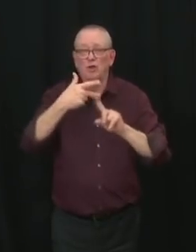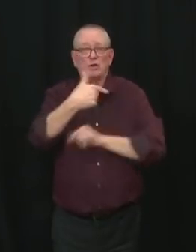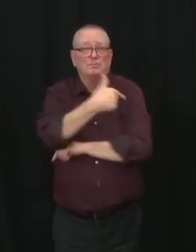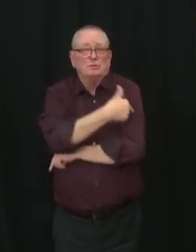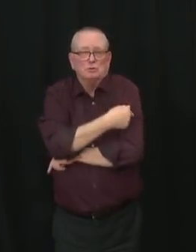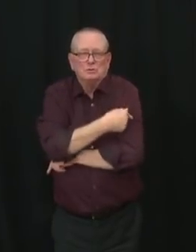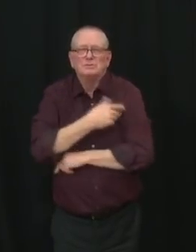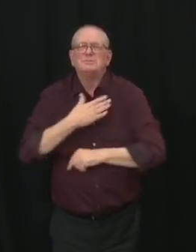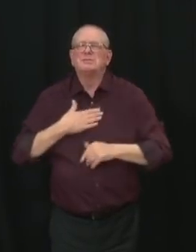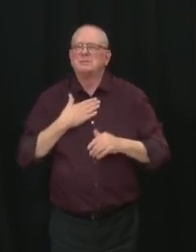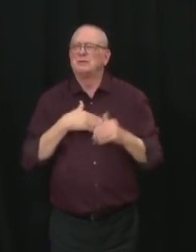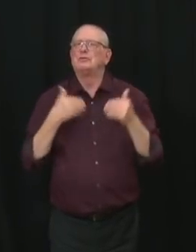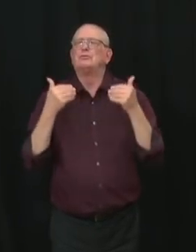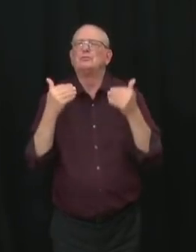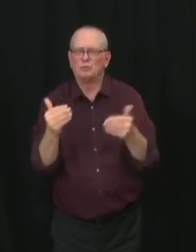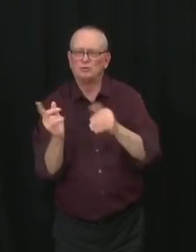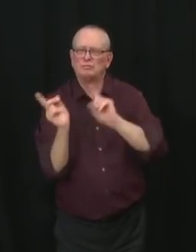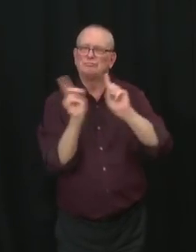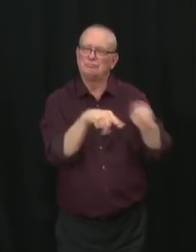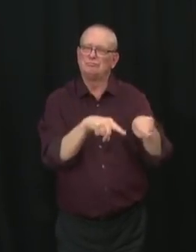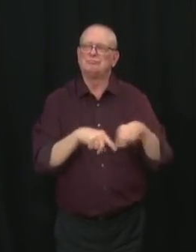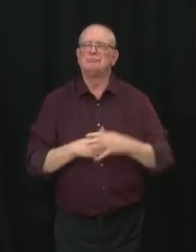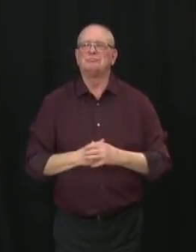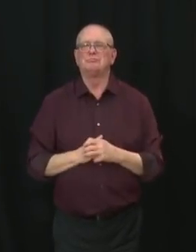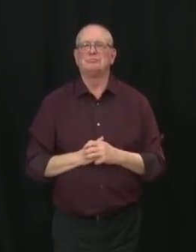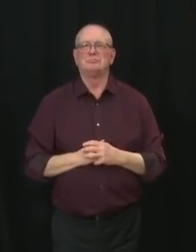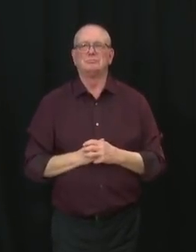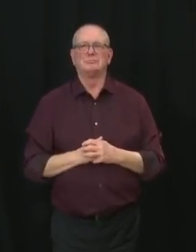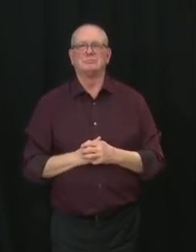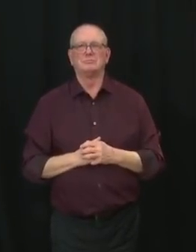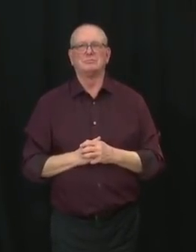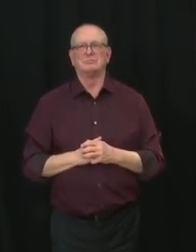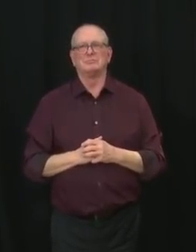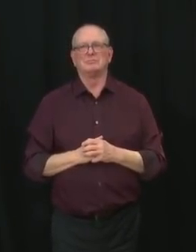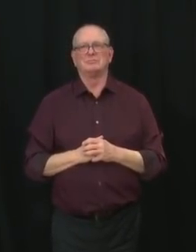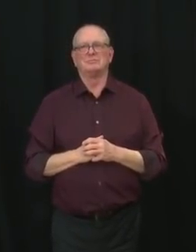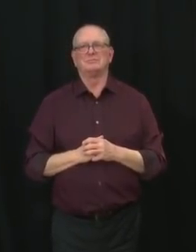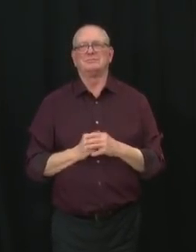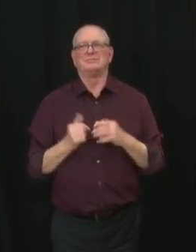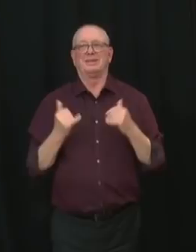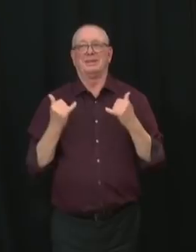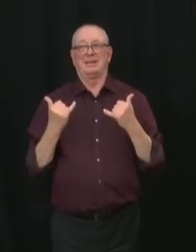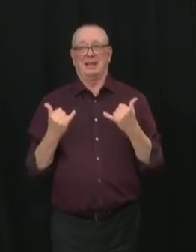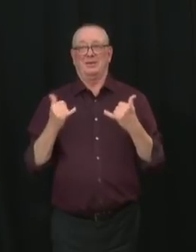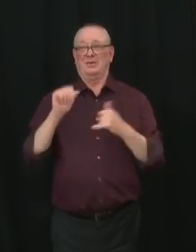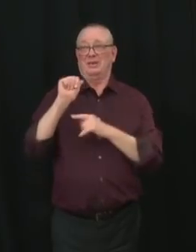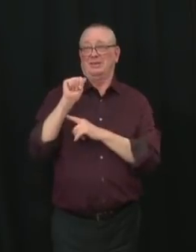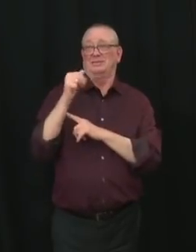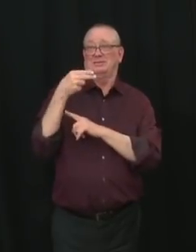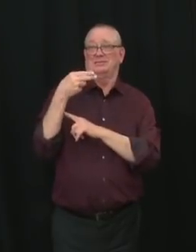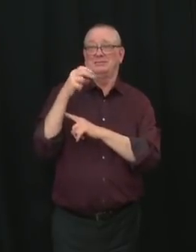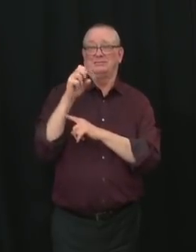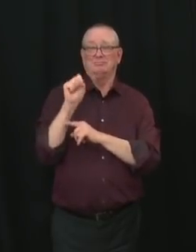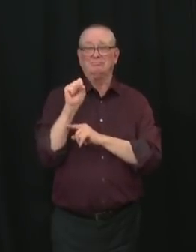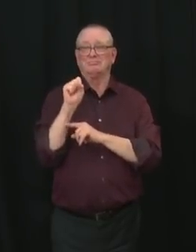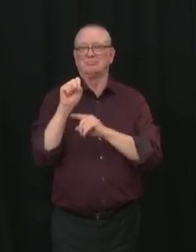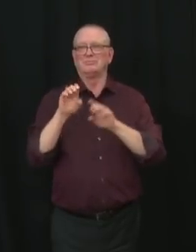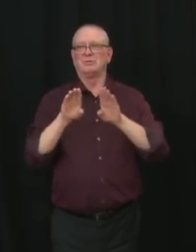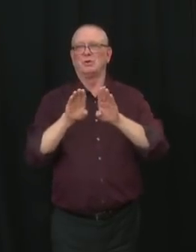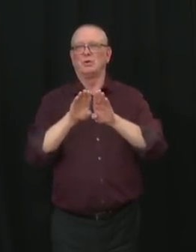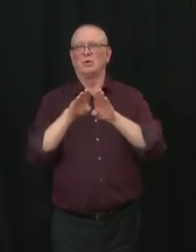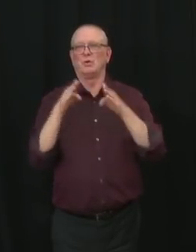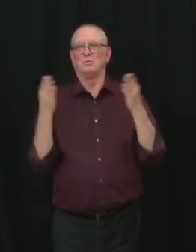I understand that today Alberta Health Services did open the pandemic response unit in Edmonton. I described our preparation for this work last